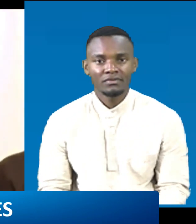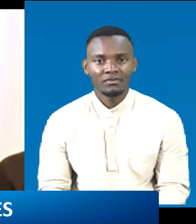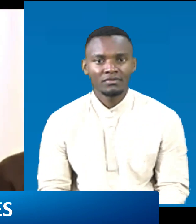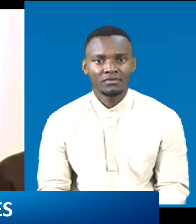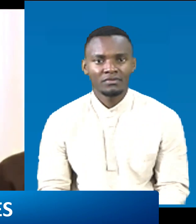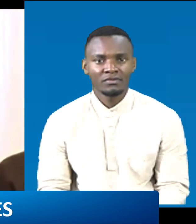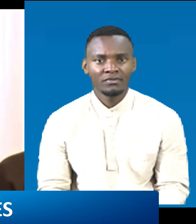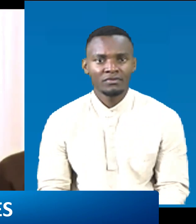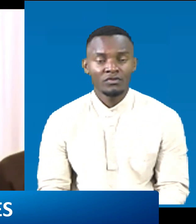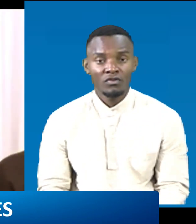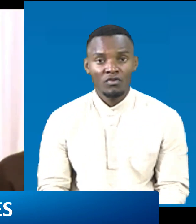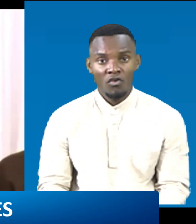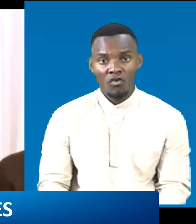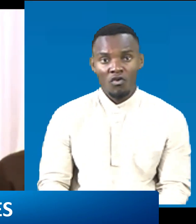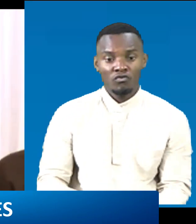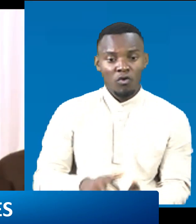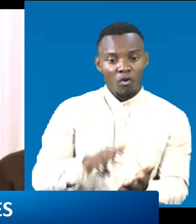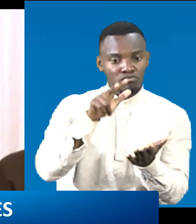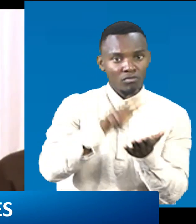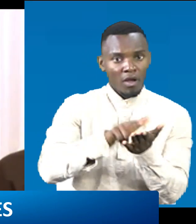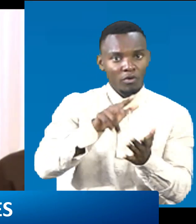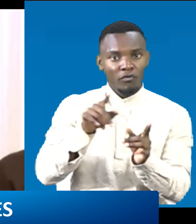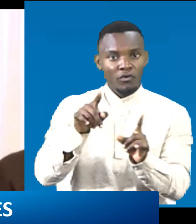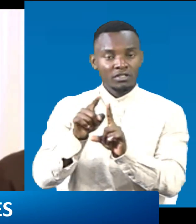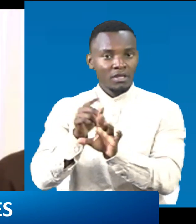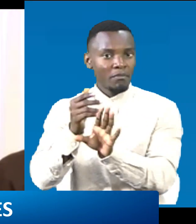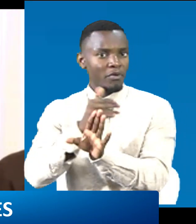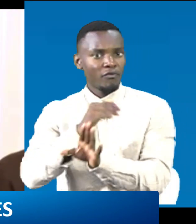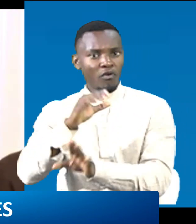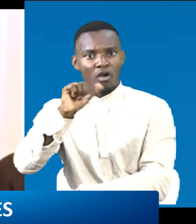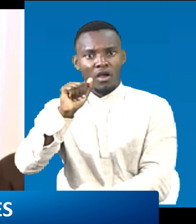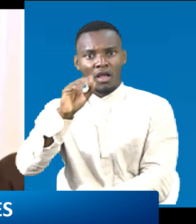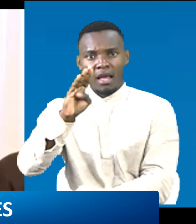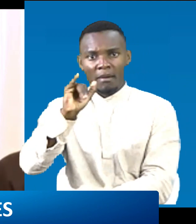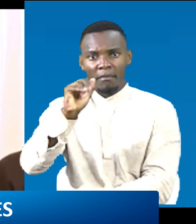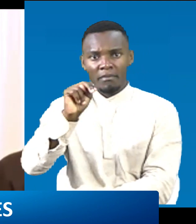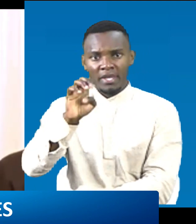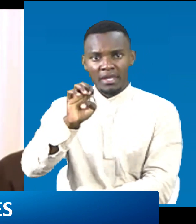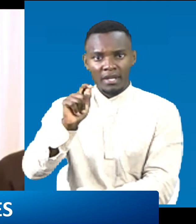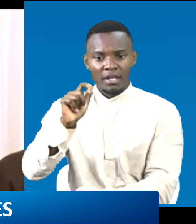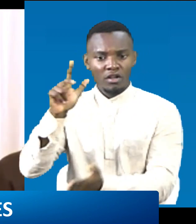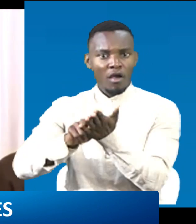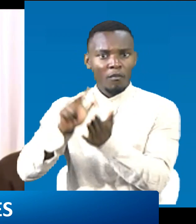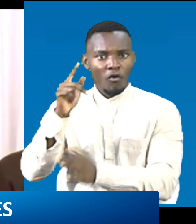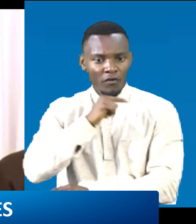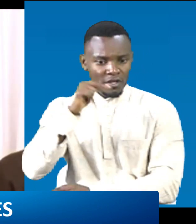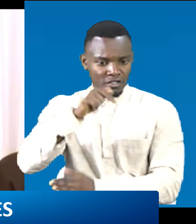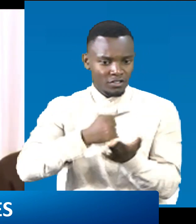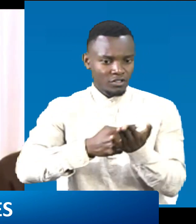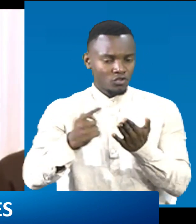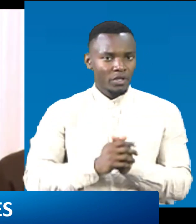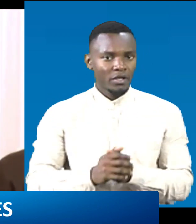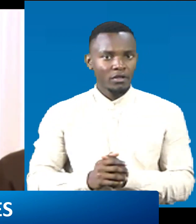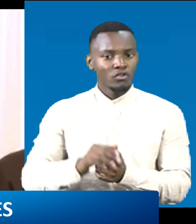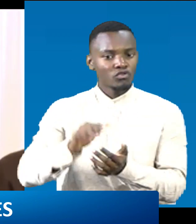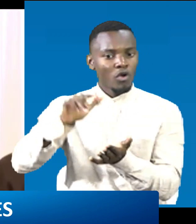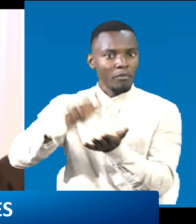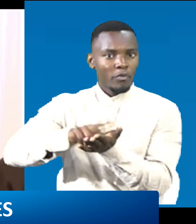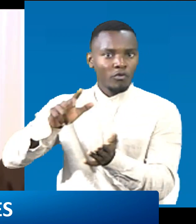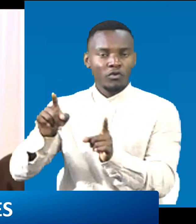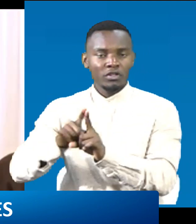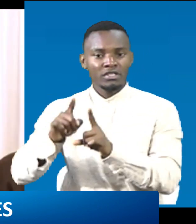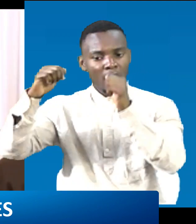For approval, as you approved in Cabinet this week, for approval and consent from the National Assembly